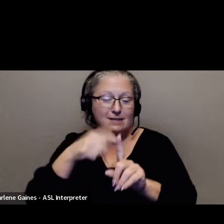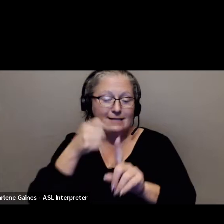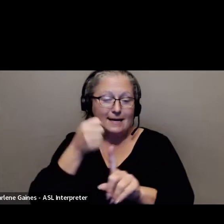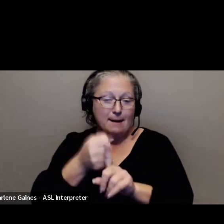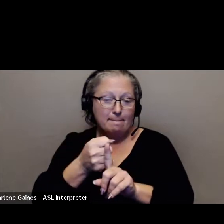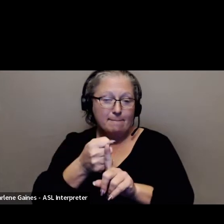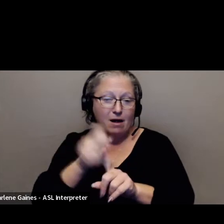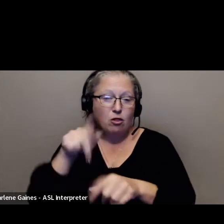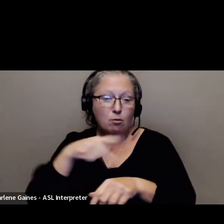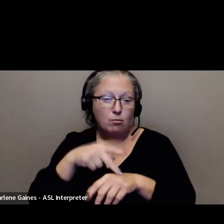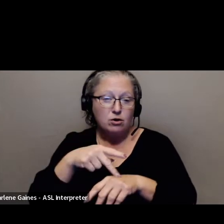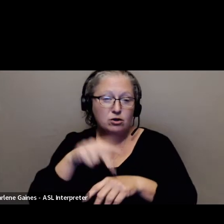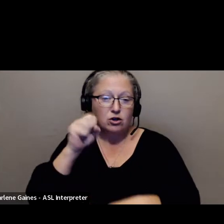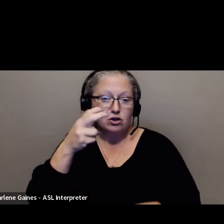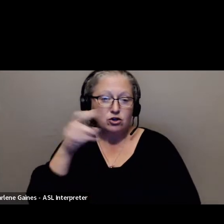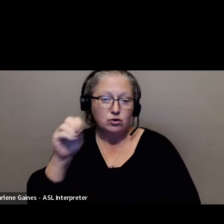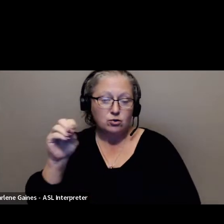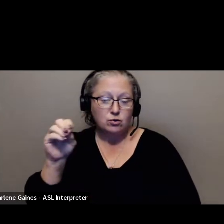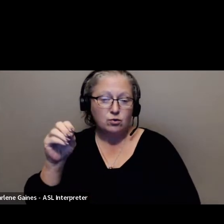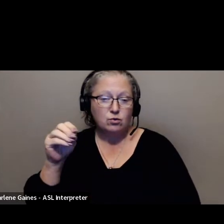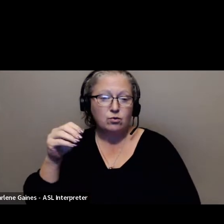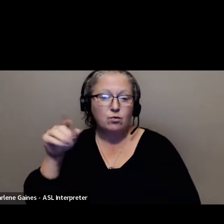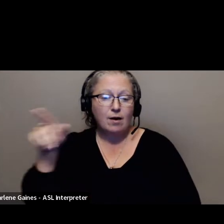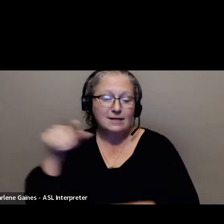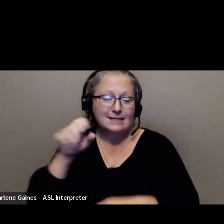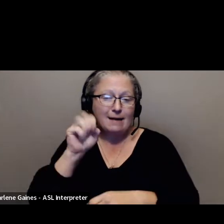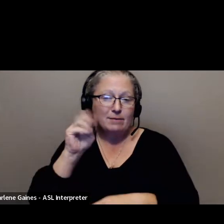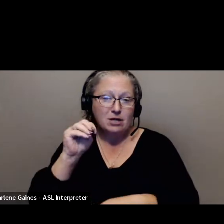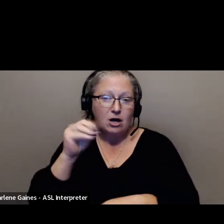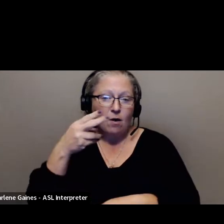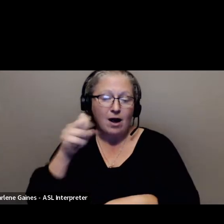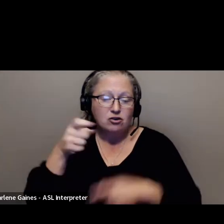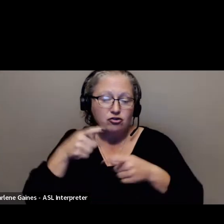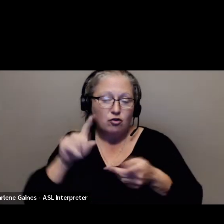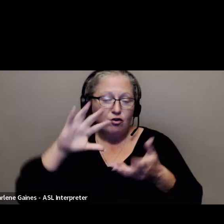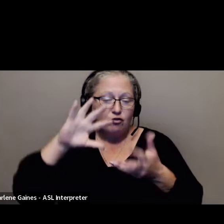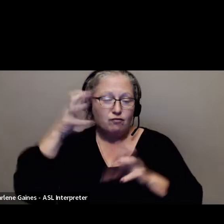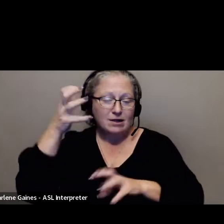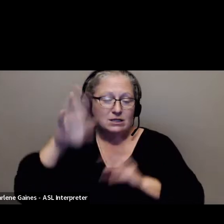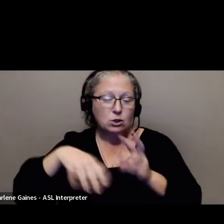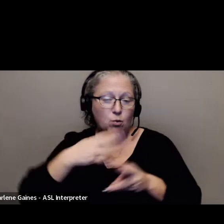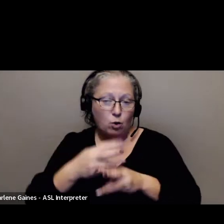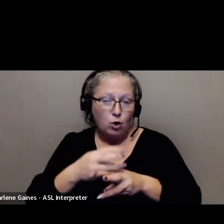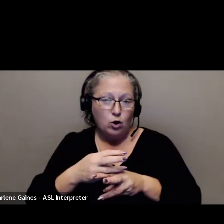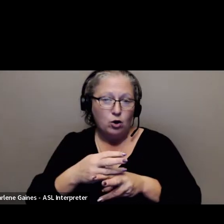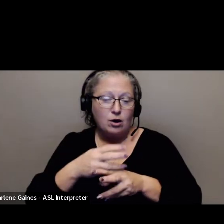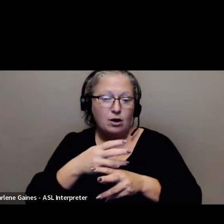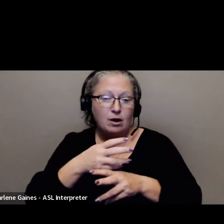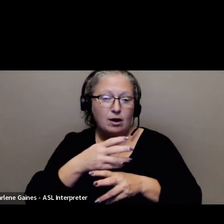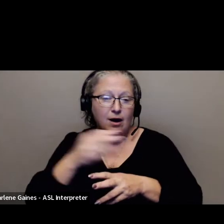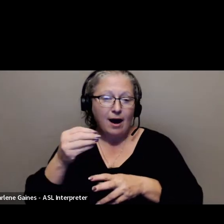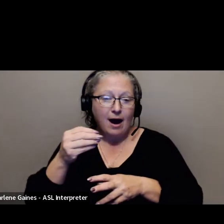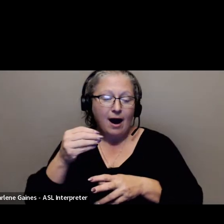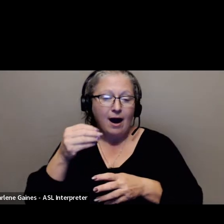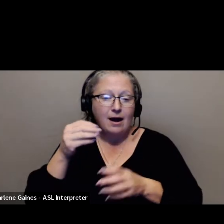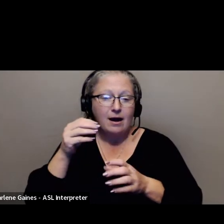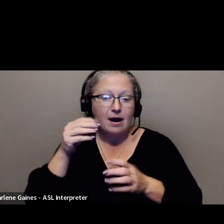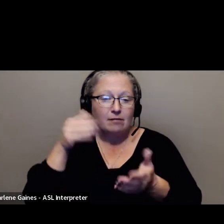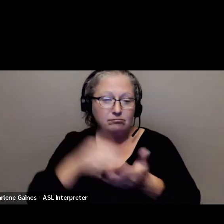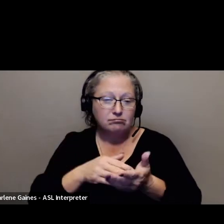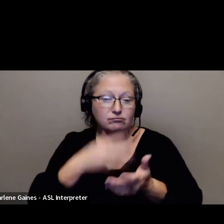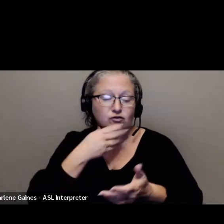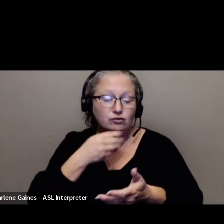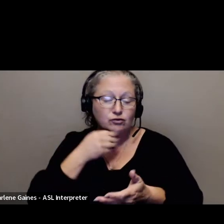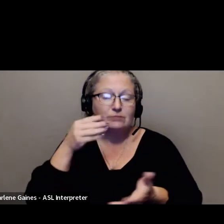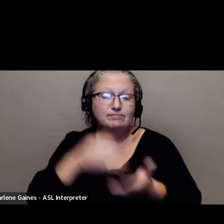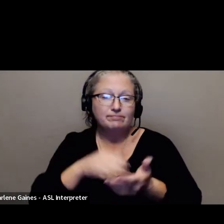that Principal Shu is having at San Mateo High in this time of crisis in the world and blatant Islamophobia and anti-Semitism